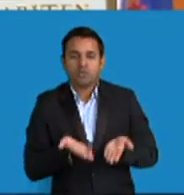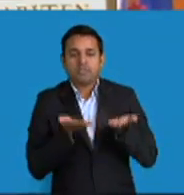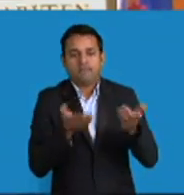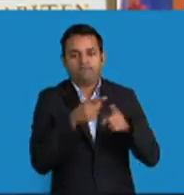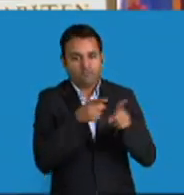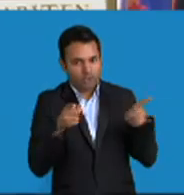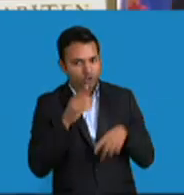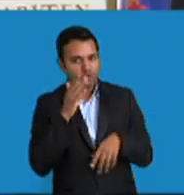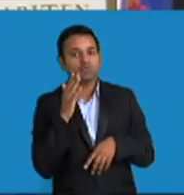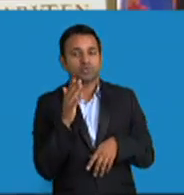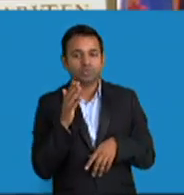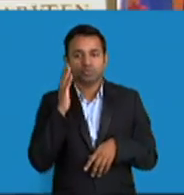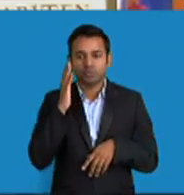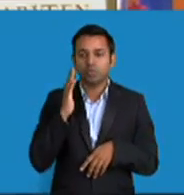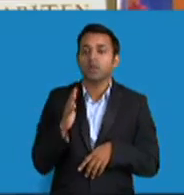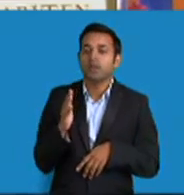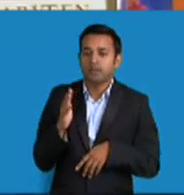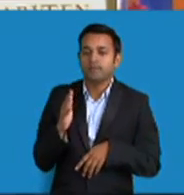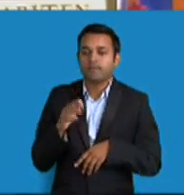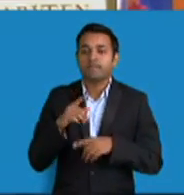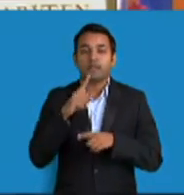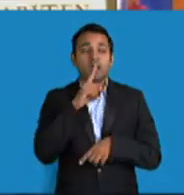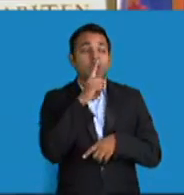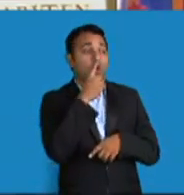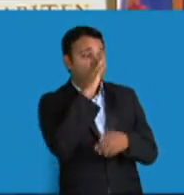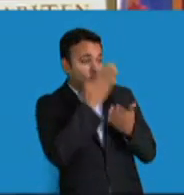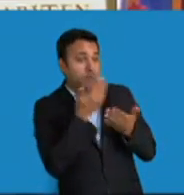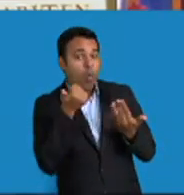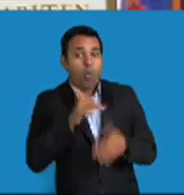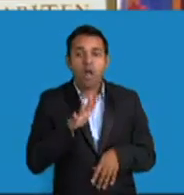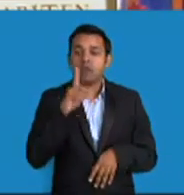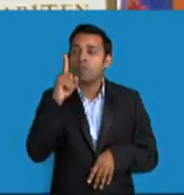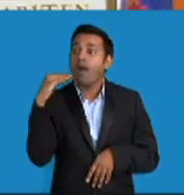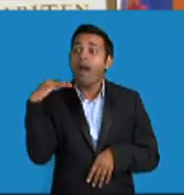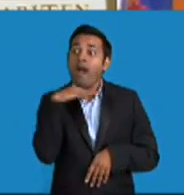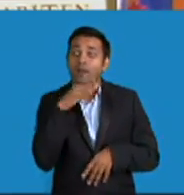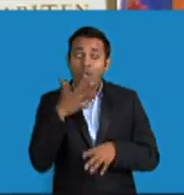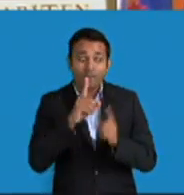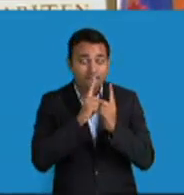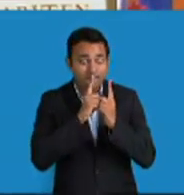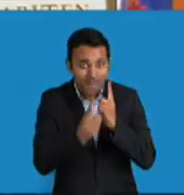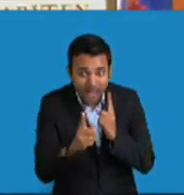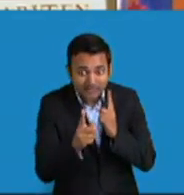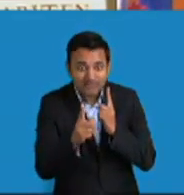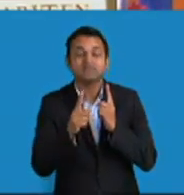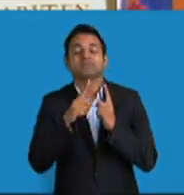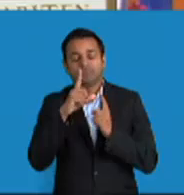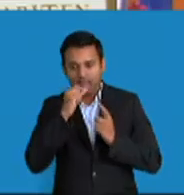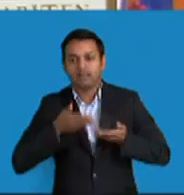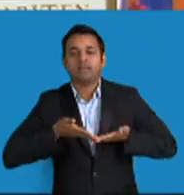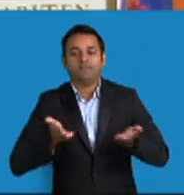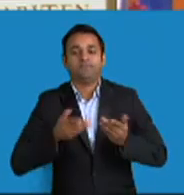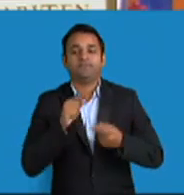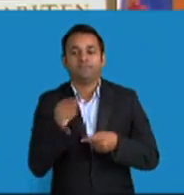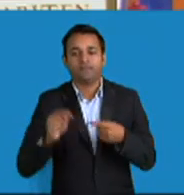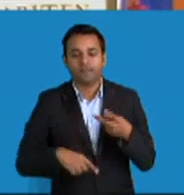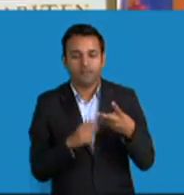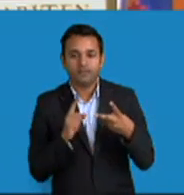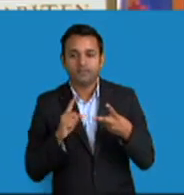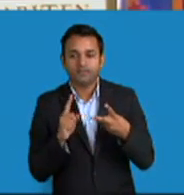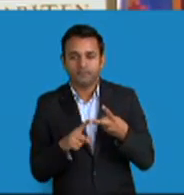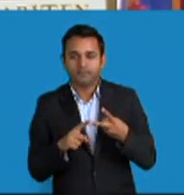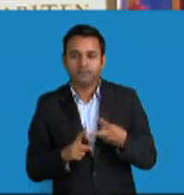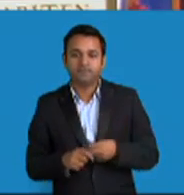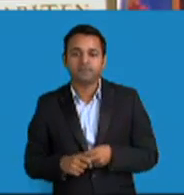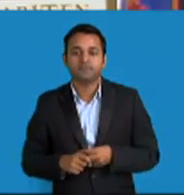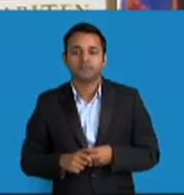rate, Madam Speaker. Madam Speaker, in category 1, we have got the lowest